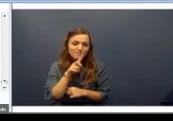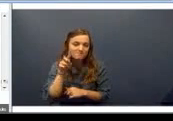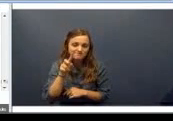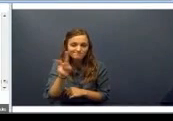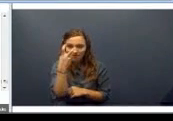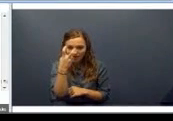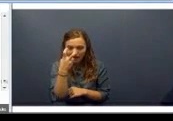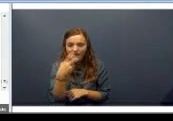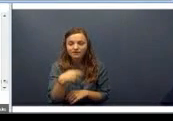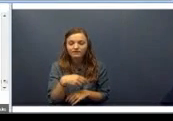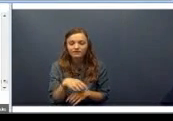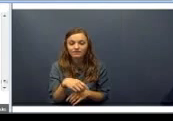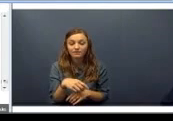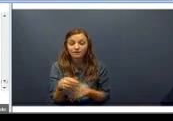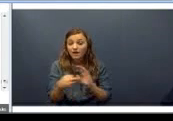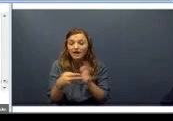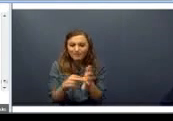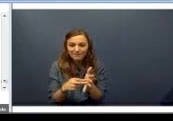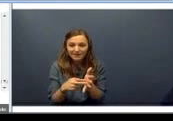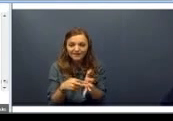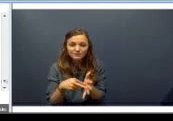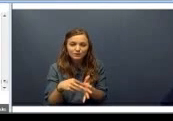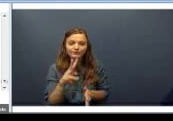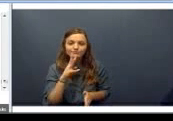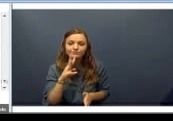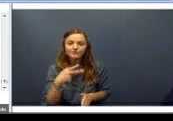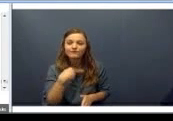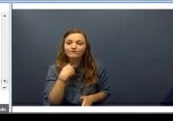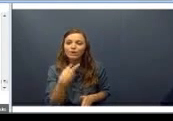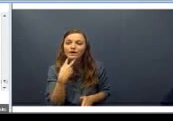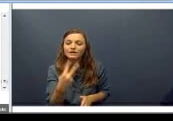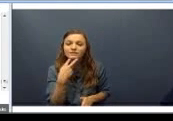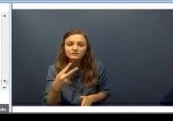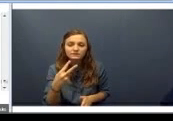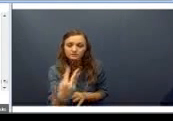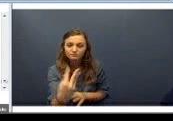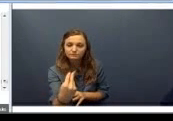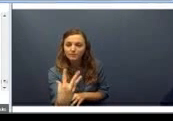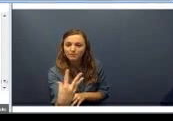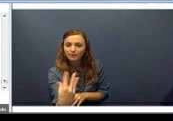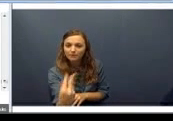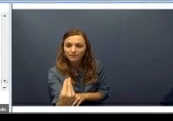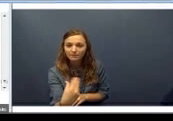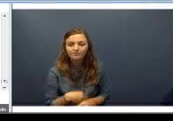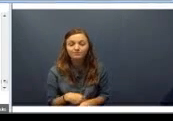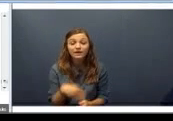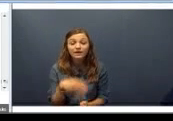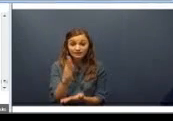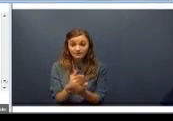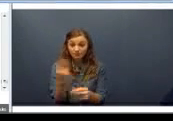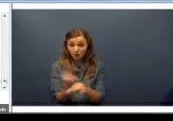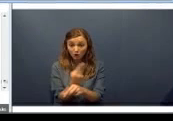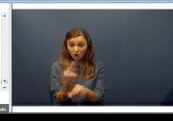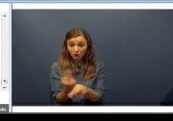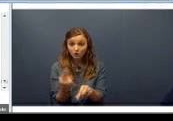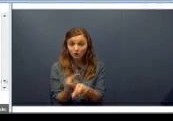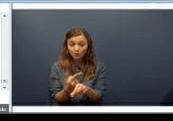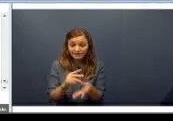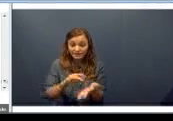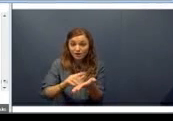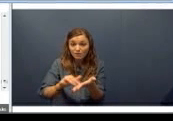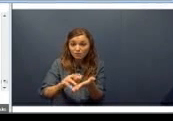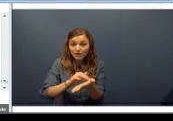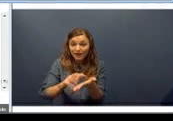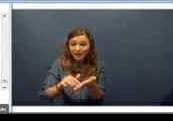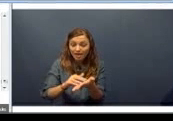manner. And for most people who are blind, that means a synthesized voice. Some are using a refreshable braille